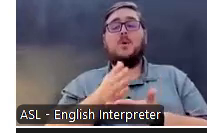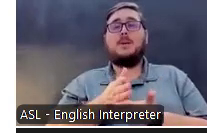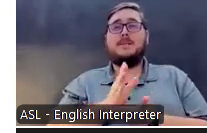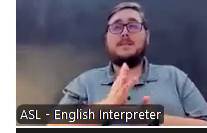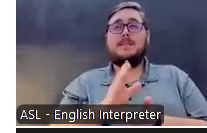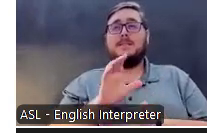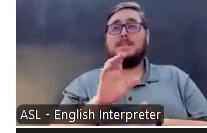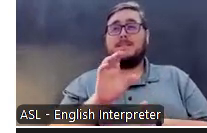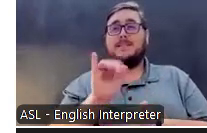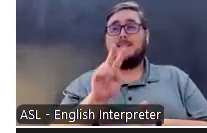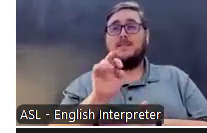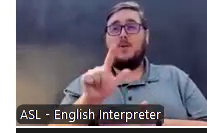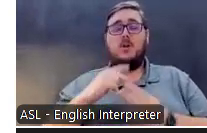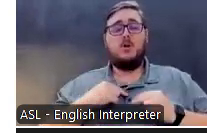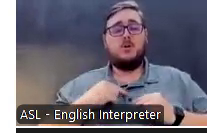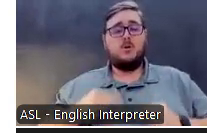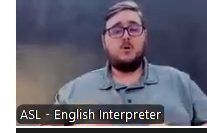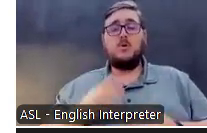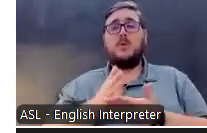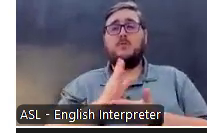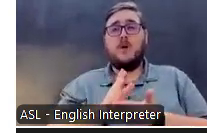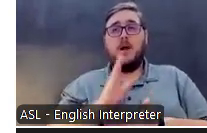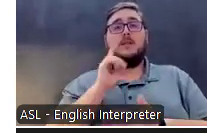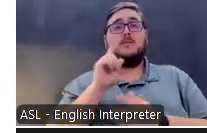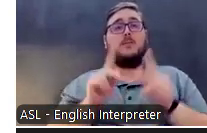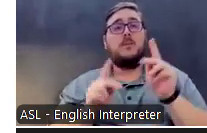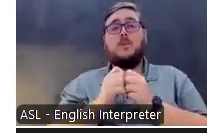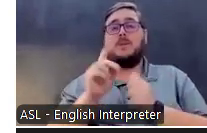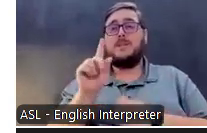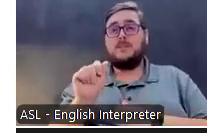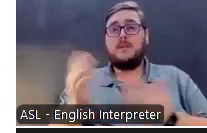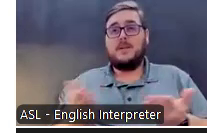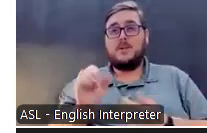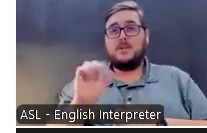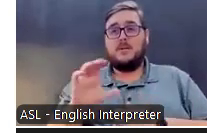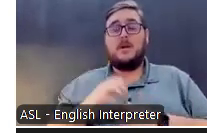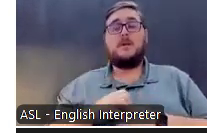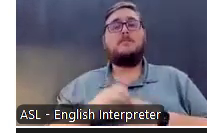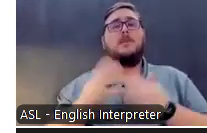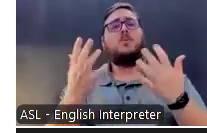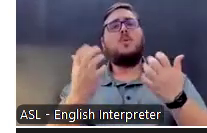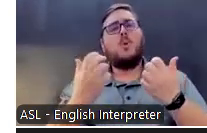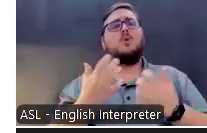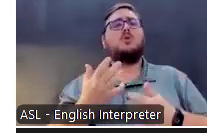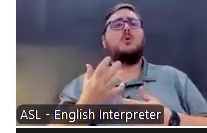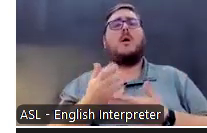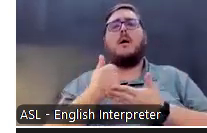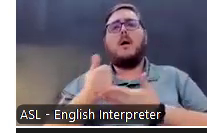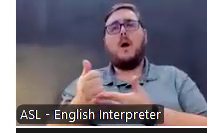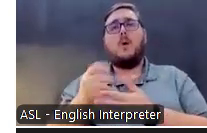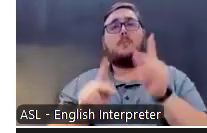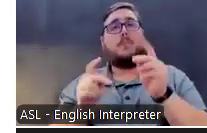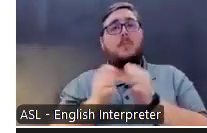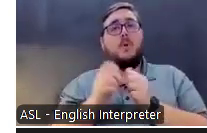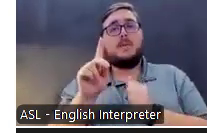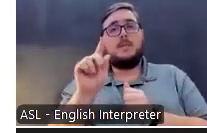disabilities in South Carolina. We want to enable individuals to advocate for themselves. We also advocate on